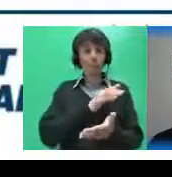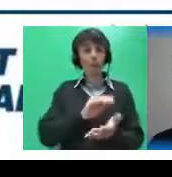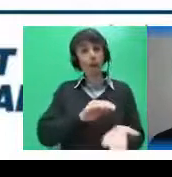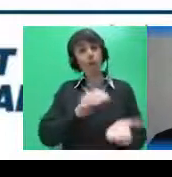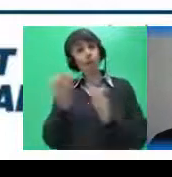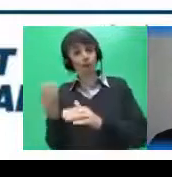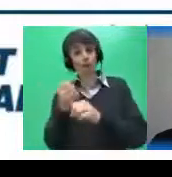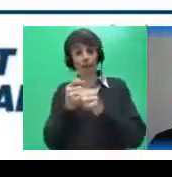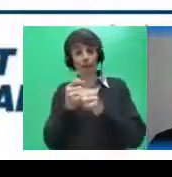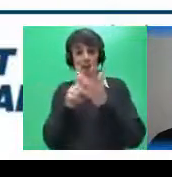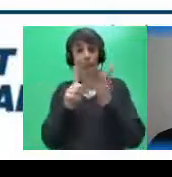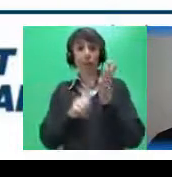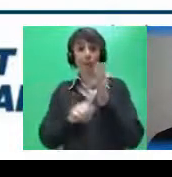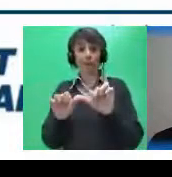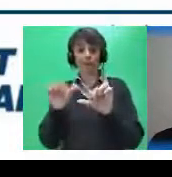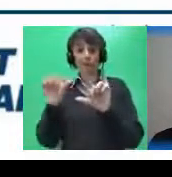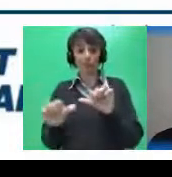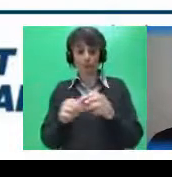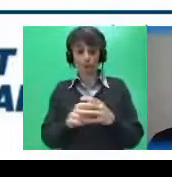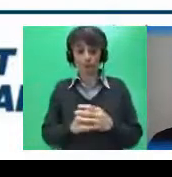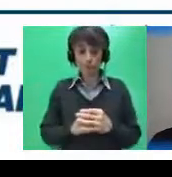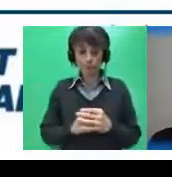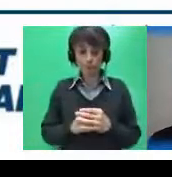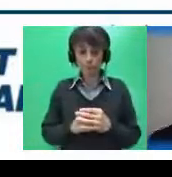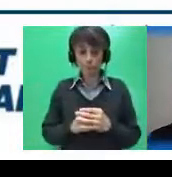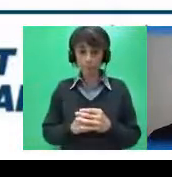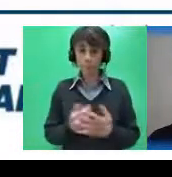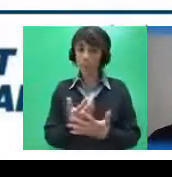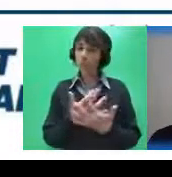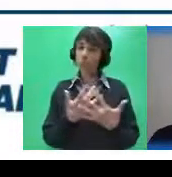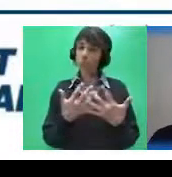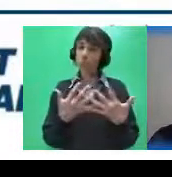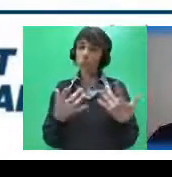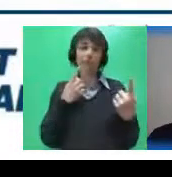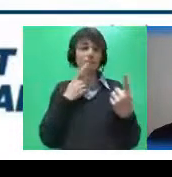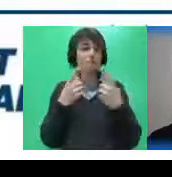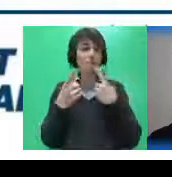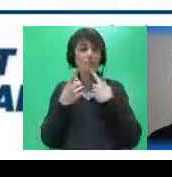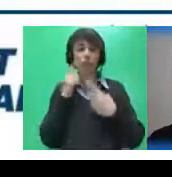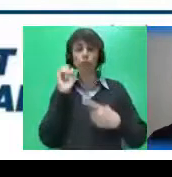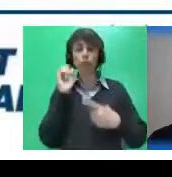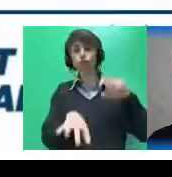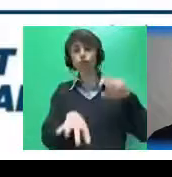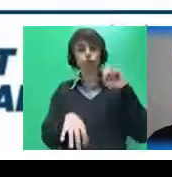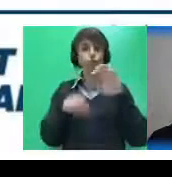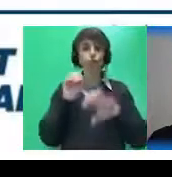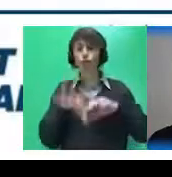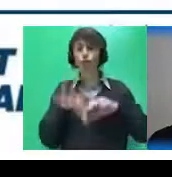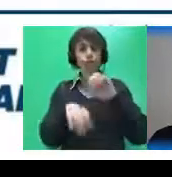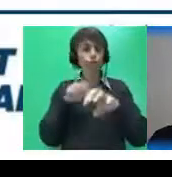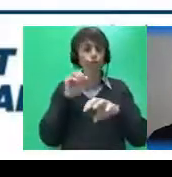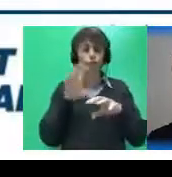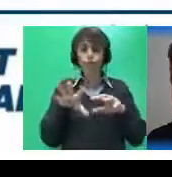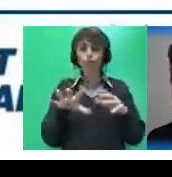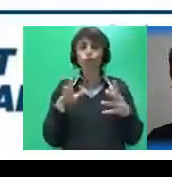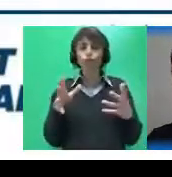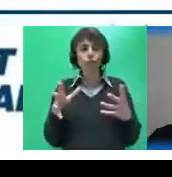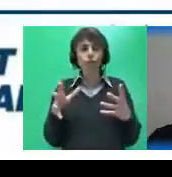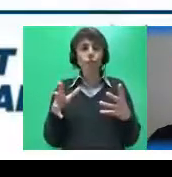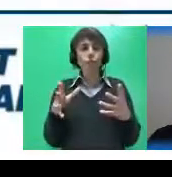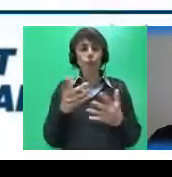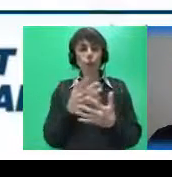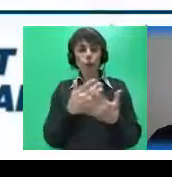of information there. There's a whirlwind tour of some of the work that is going on that doesn't even take into account all the stuff going on the ground and the things that are